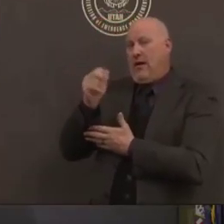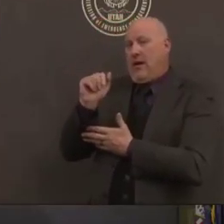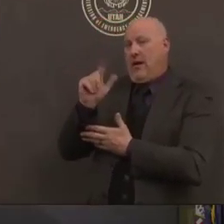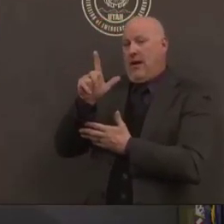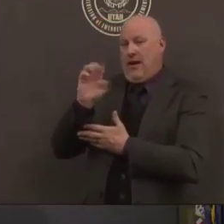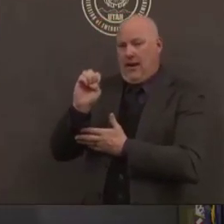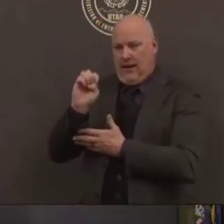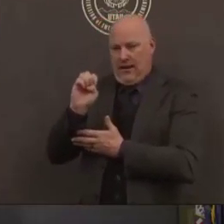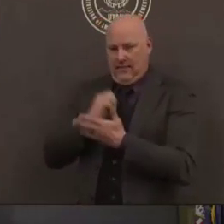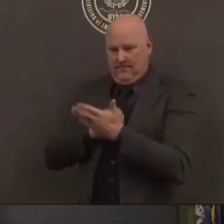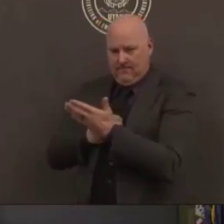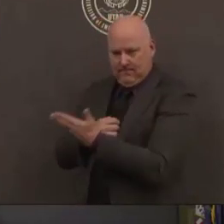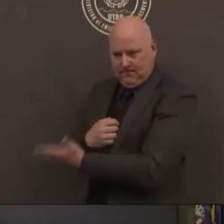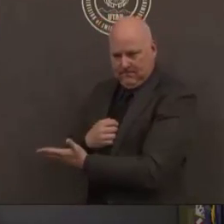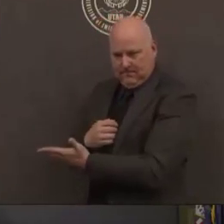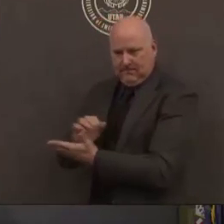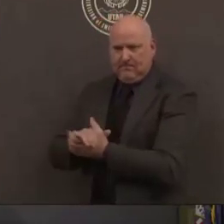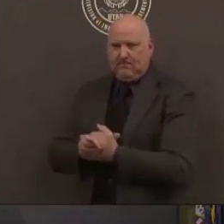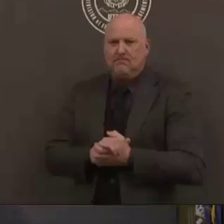Thank you, Dr. Dunn.